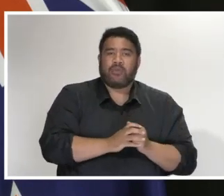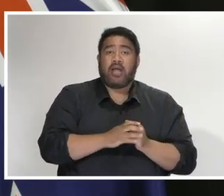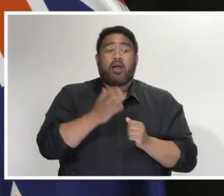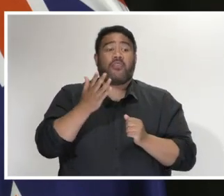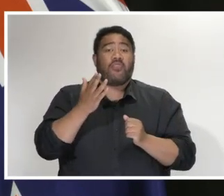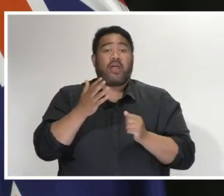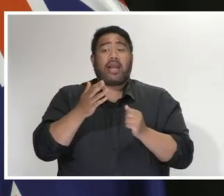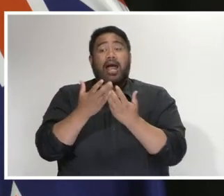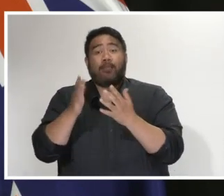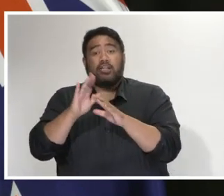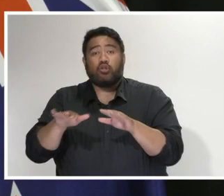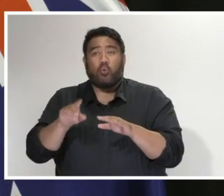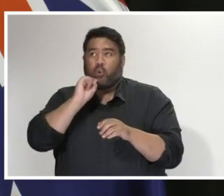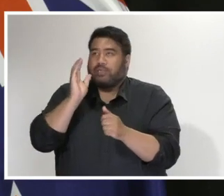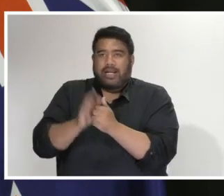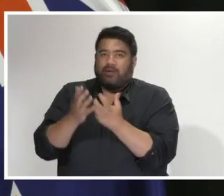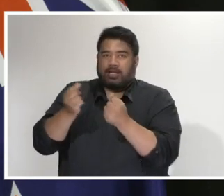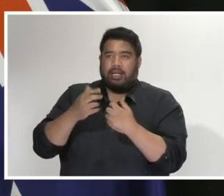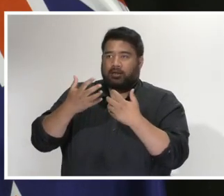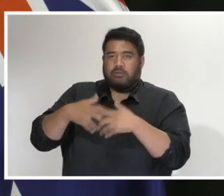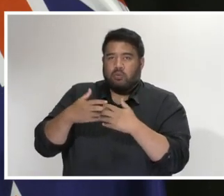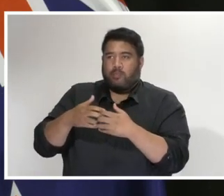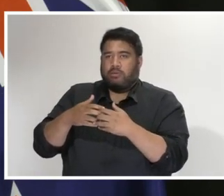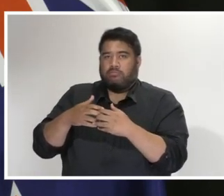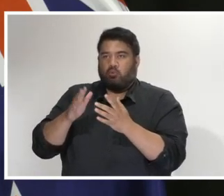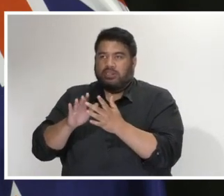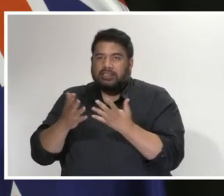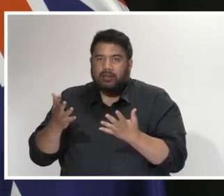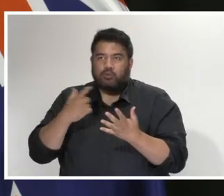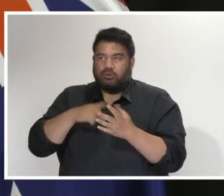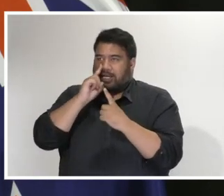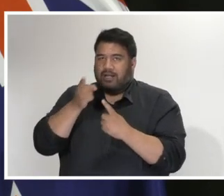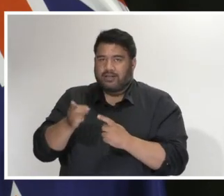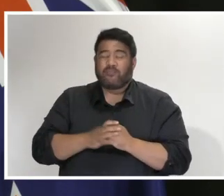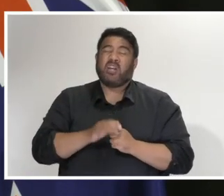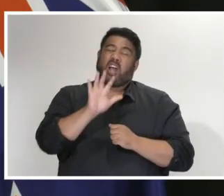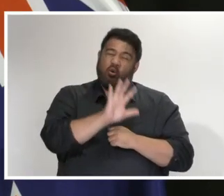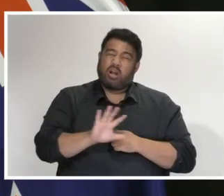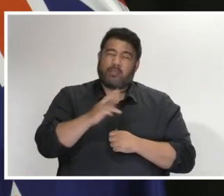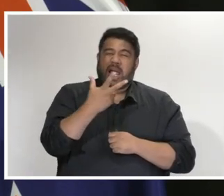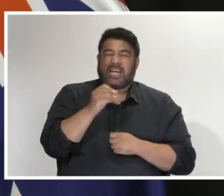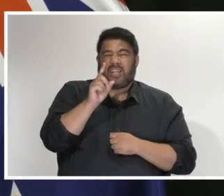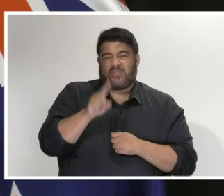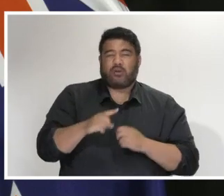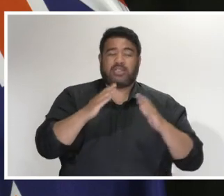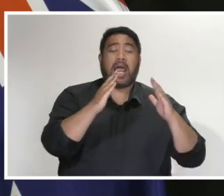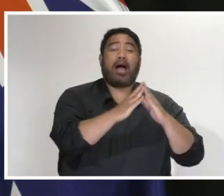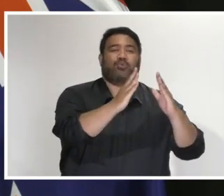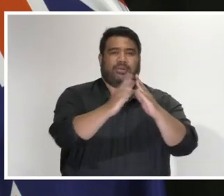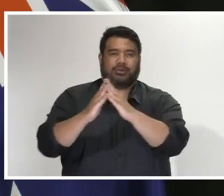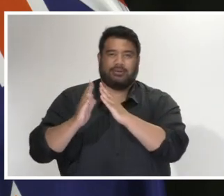17,000? So we understand it's around 80,000 households, more children than that, so it's in the